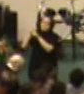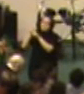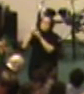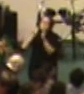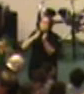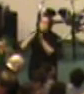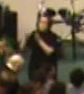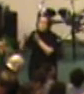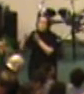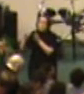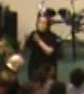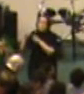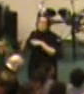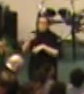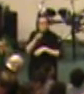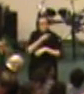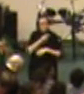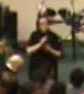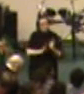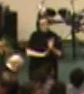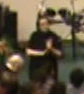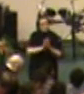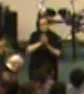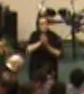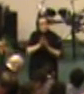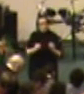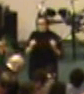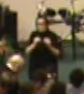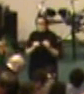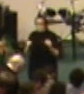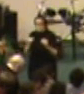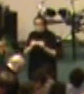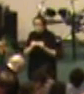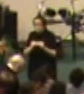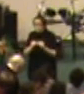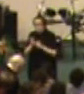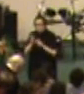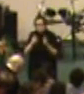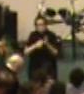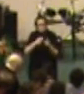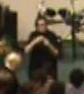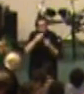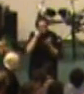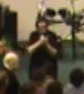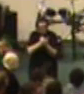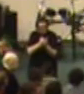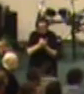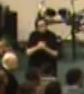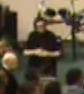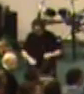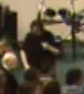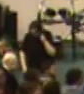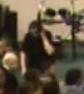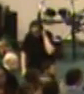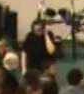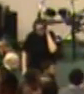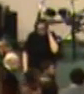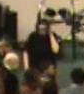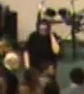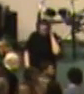preparing for them where they can grow and where they can use their unique talents, passions, and gifts. In Jesus' name, amen. Amen.